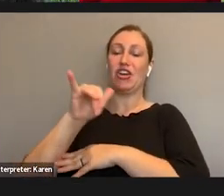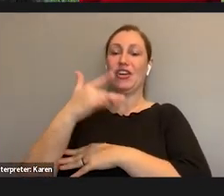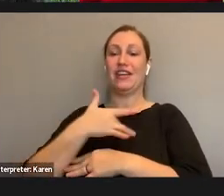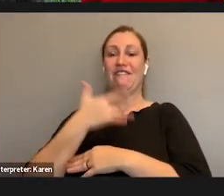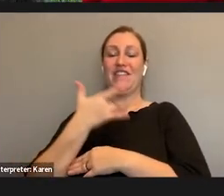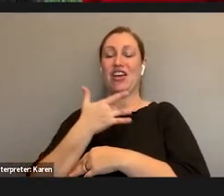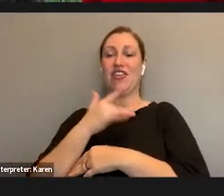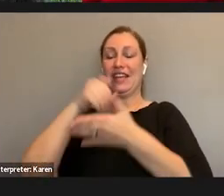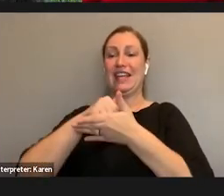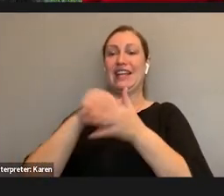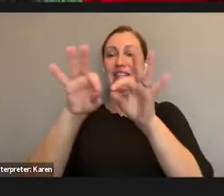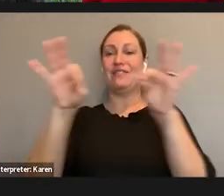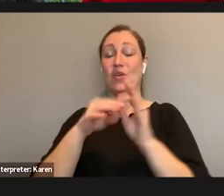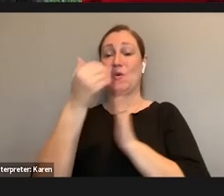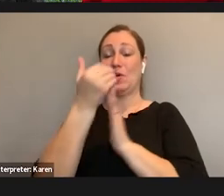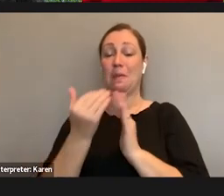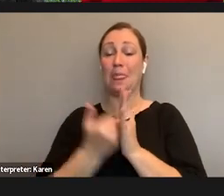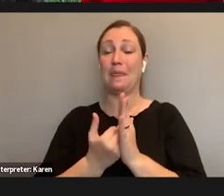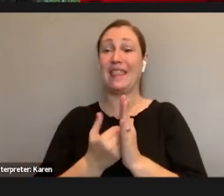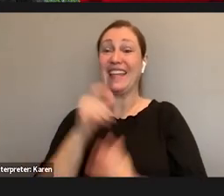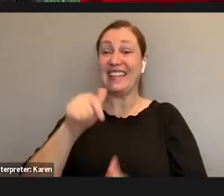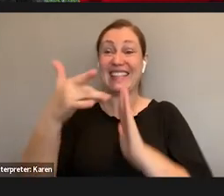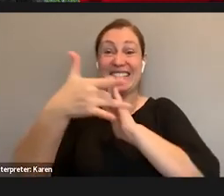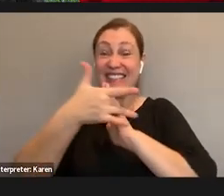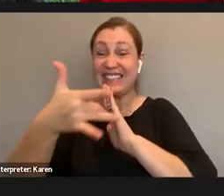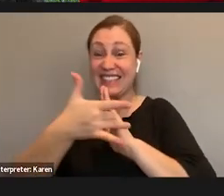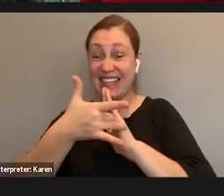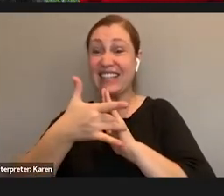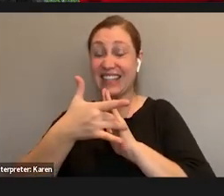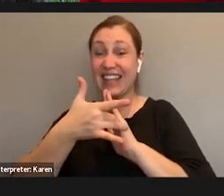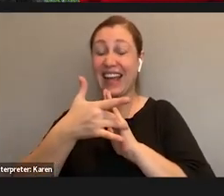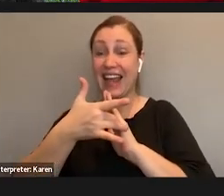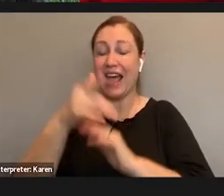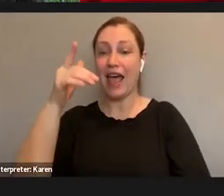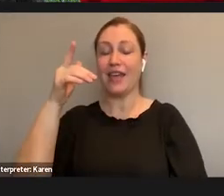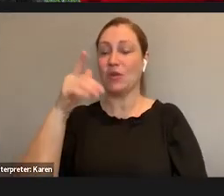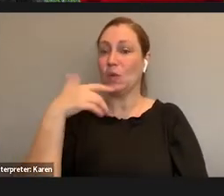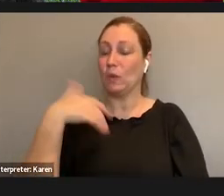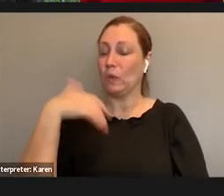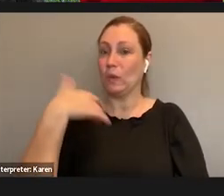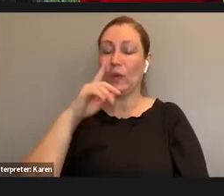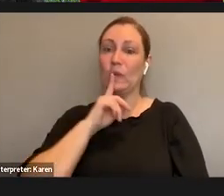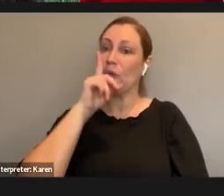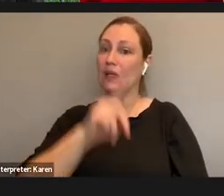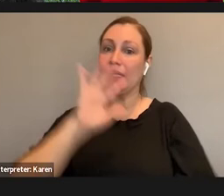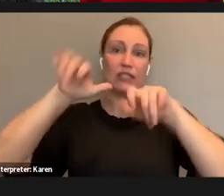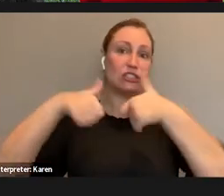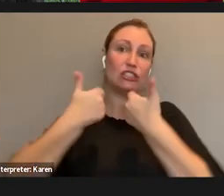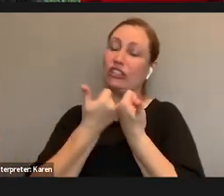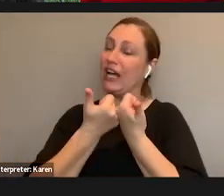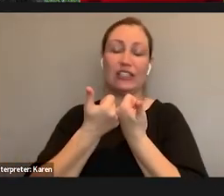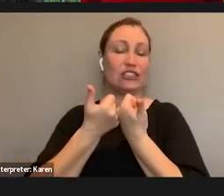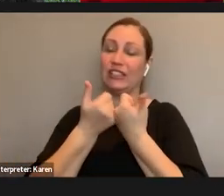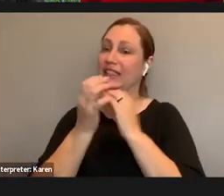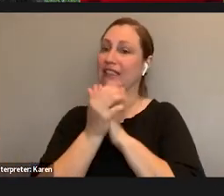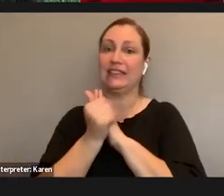This is technologically and logistically a very challenging undertaking. So